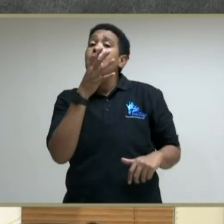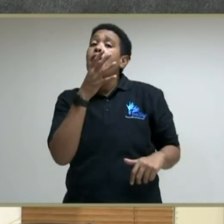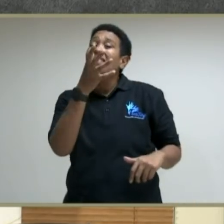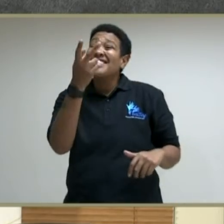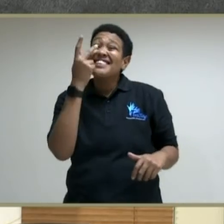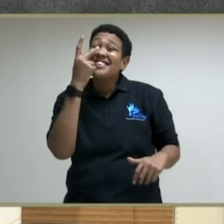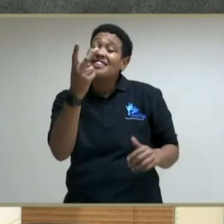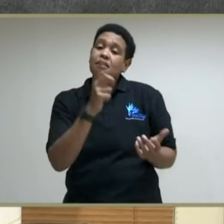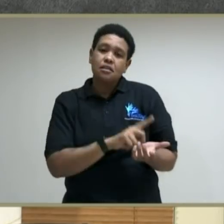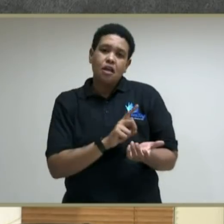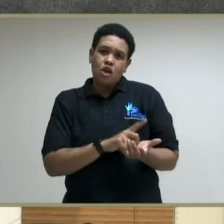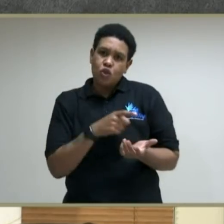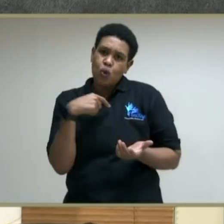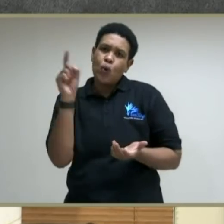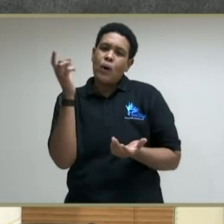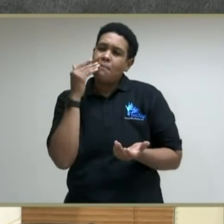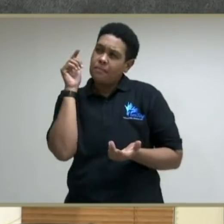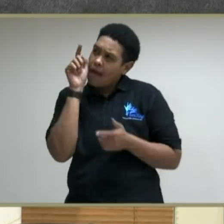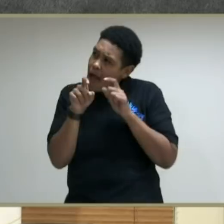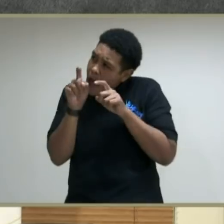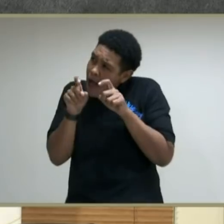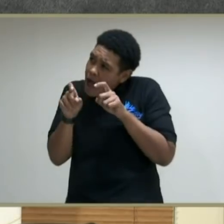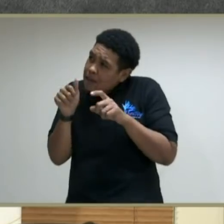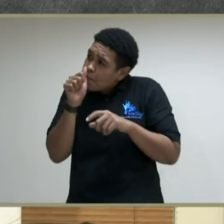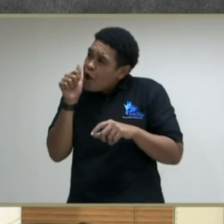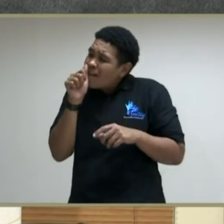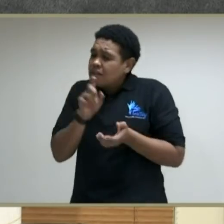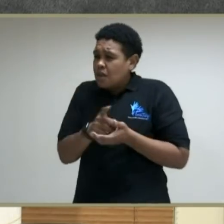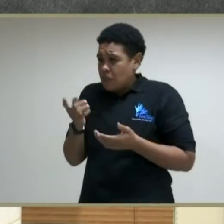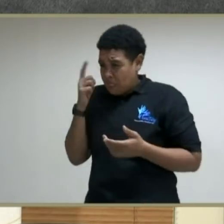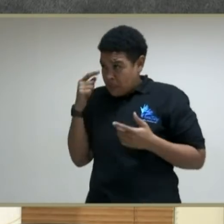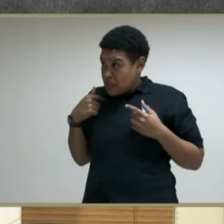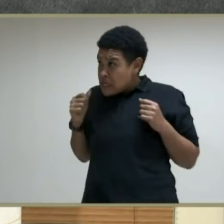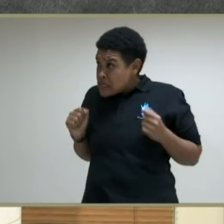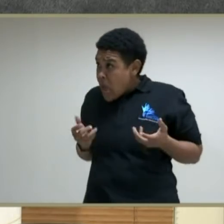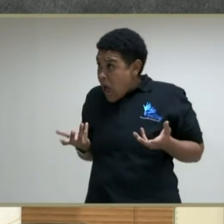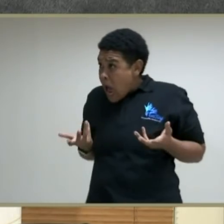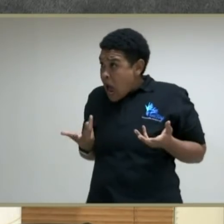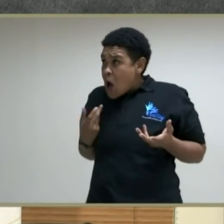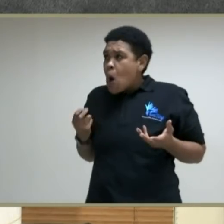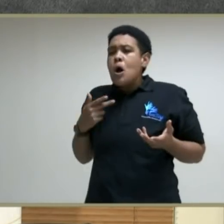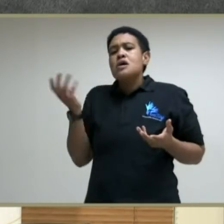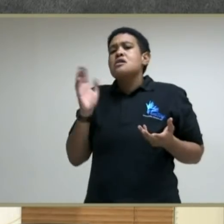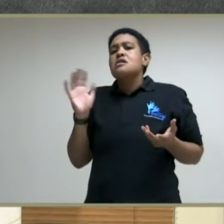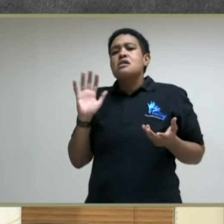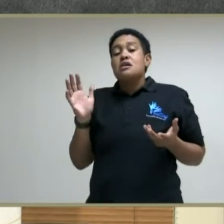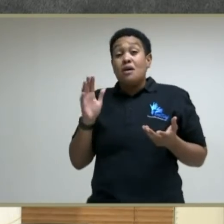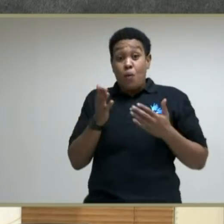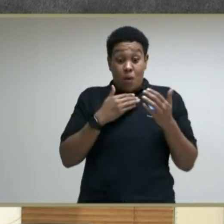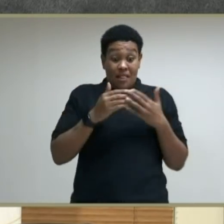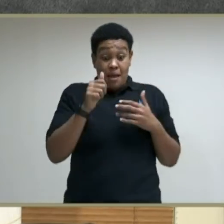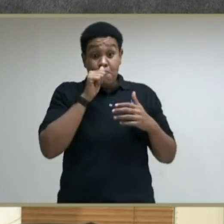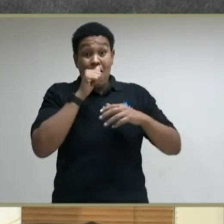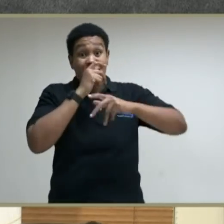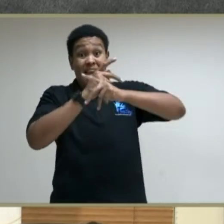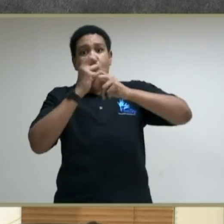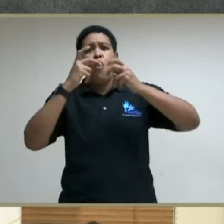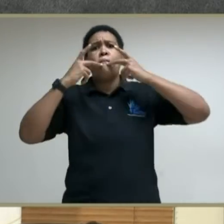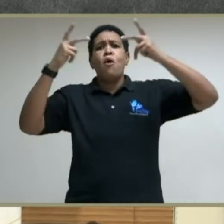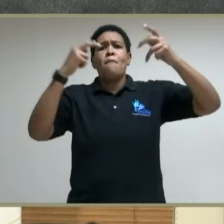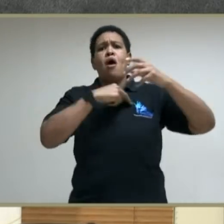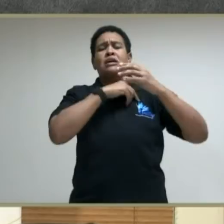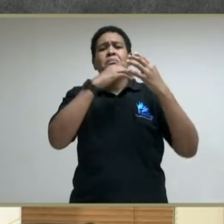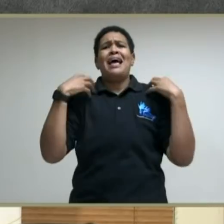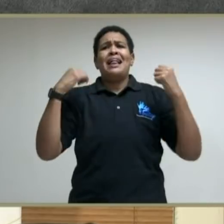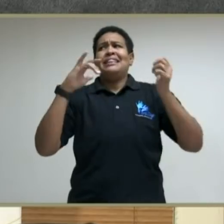see a doctor, whether it is in private care or in the public hospitals, in our health centers. So they have